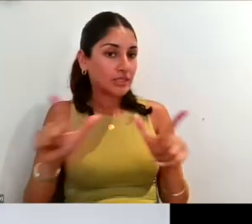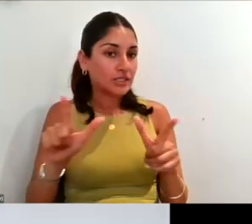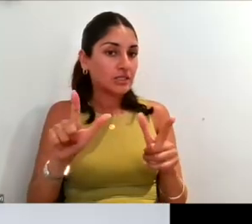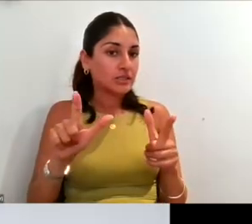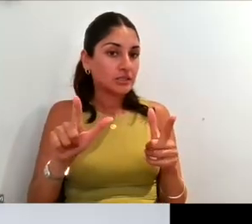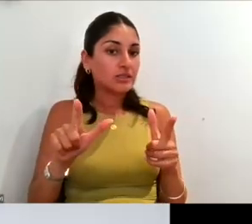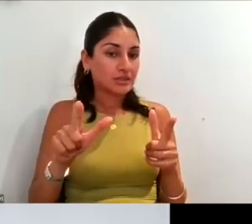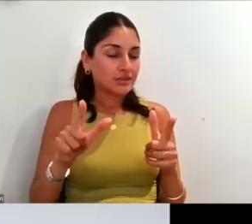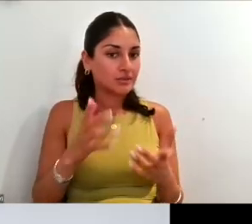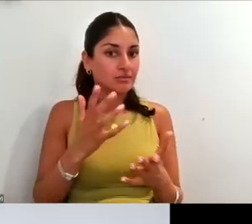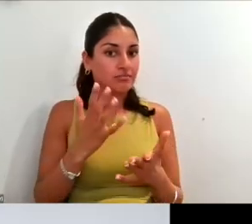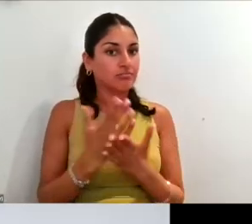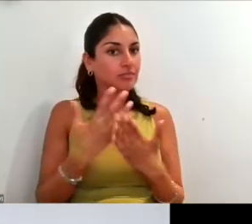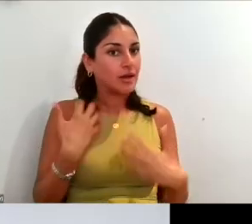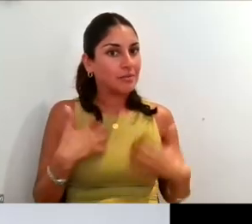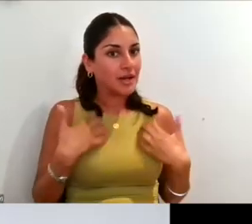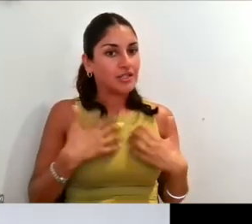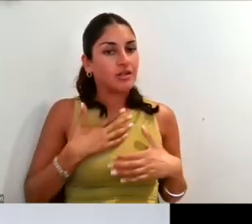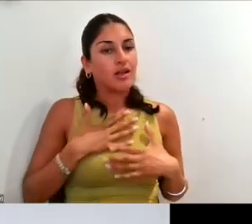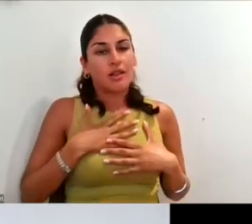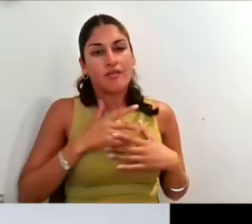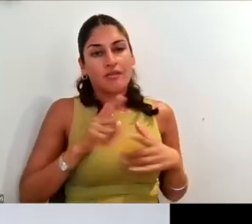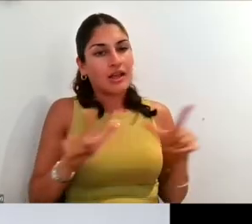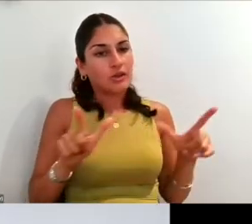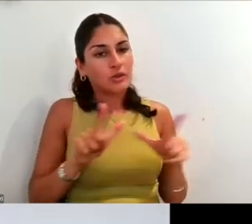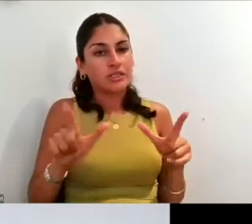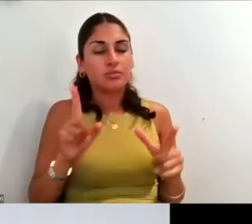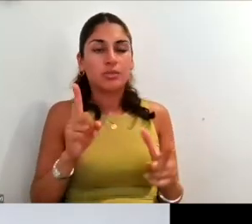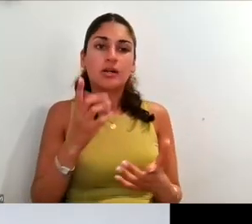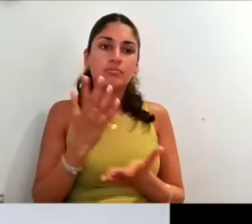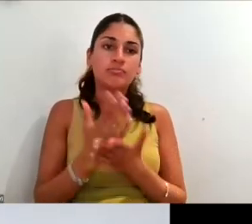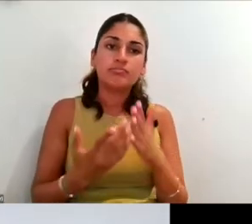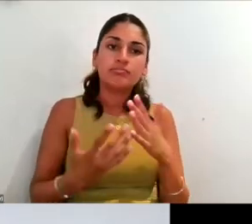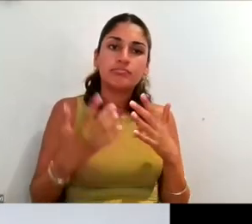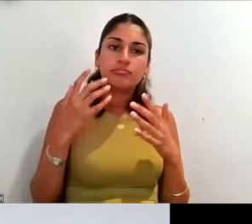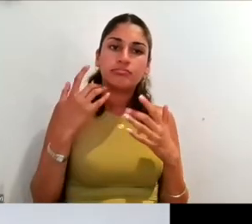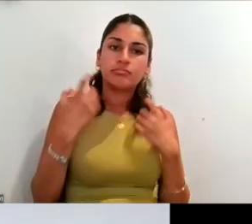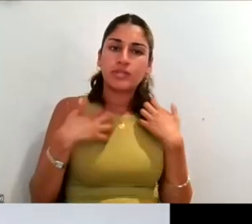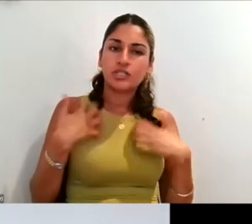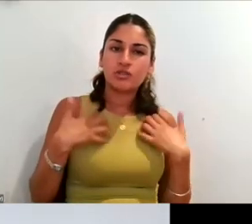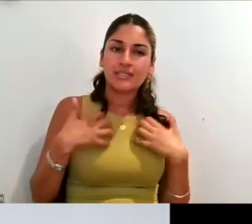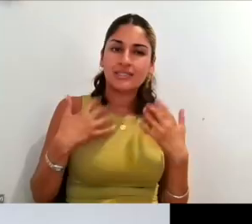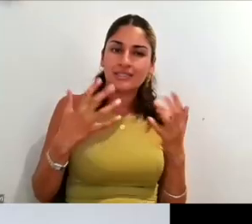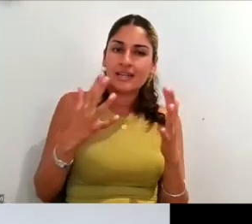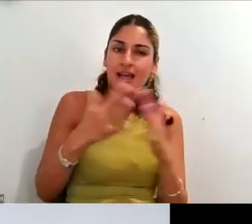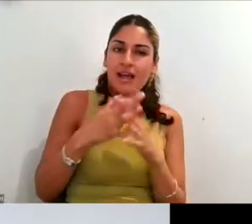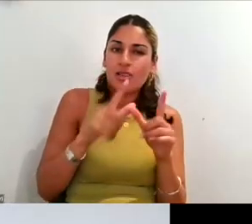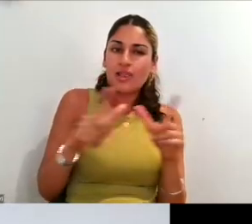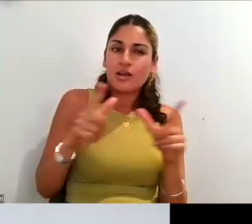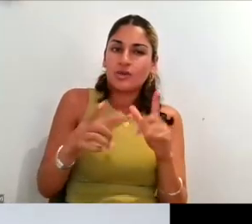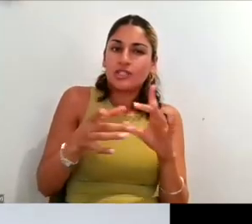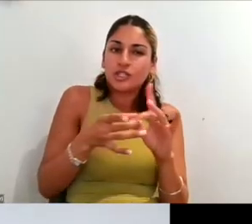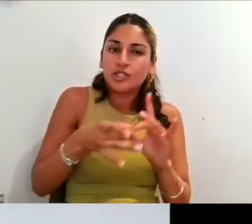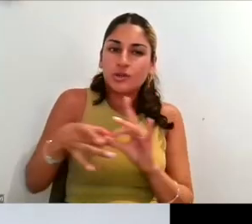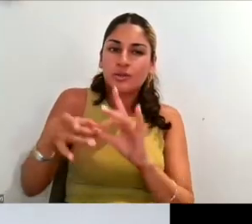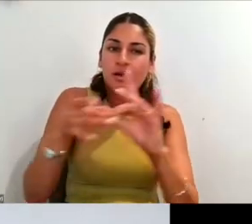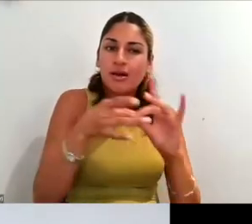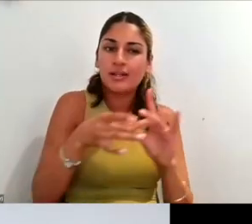it's a real passion of mine. But I think I'm really interested in how language brings people together and also